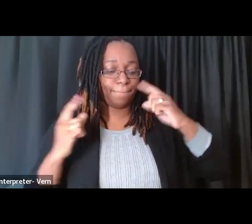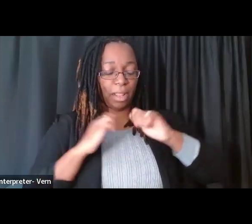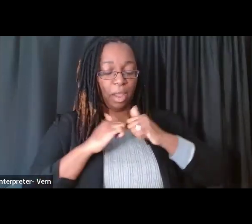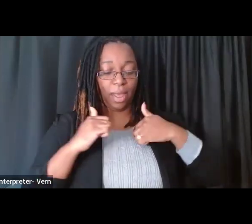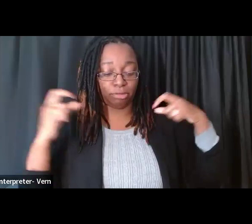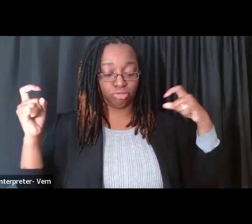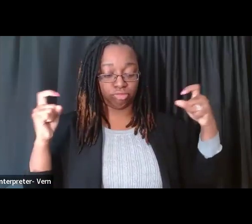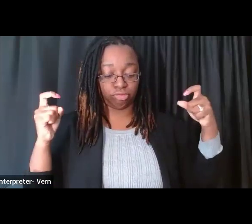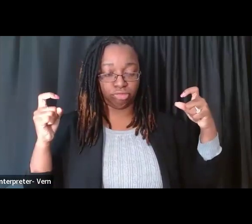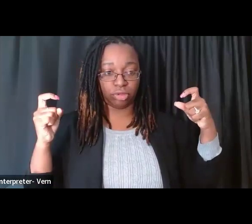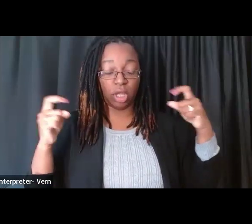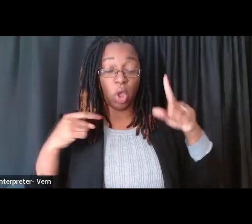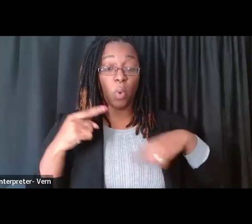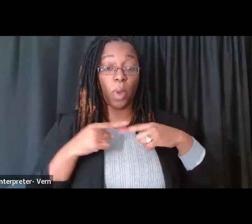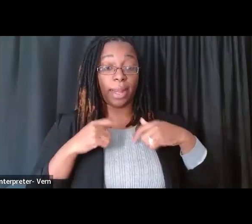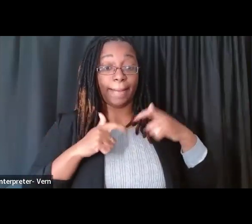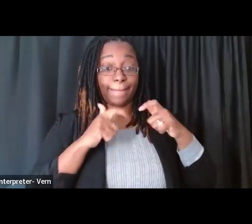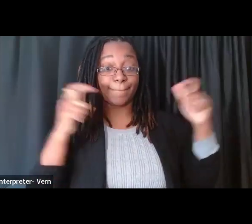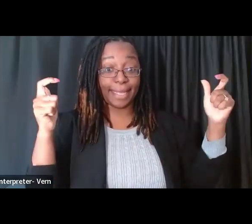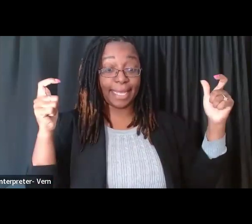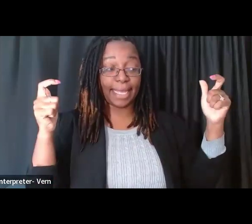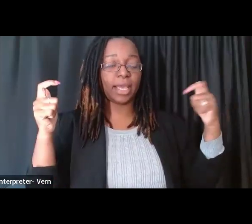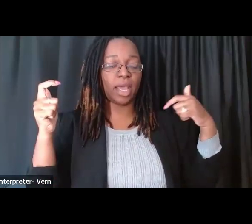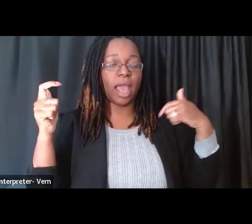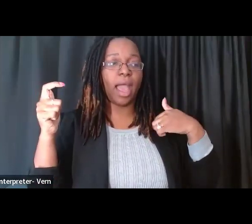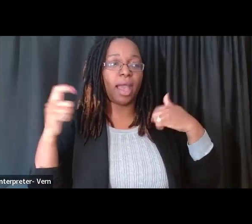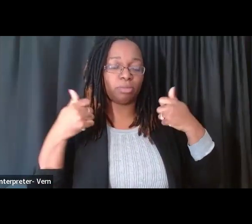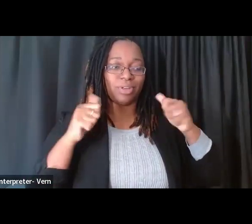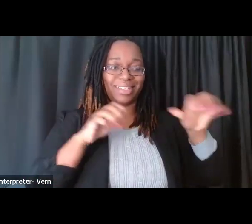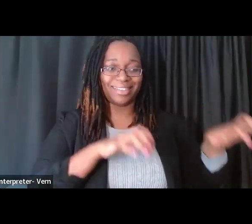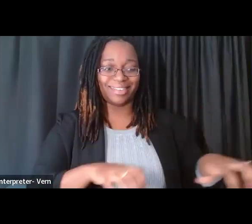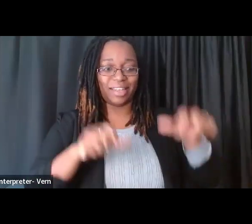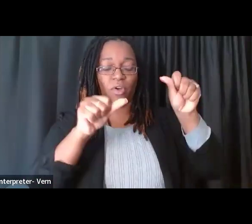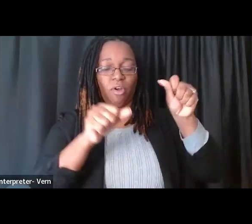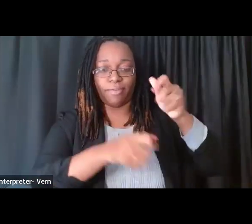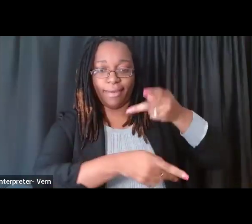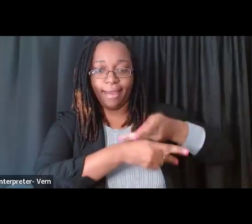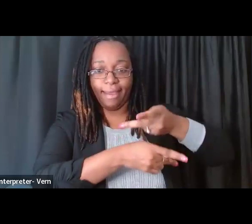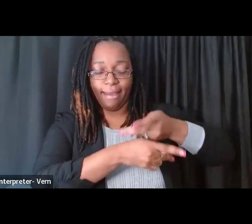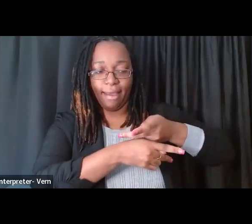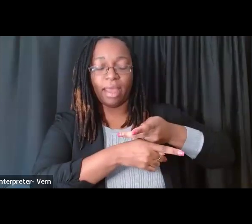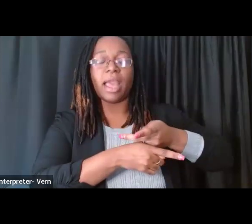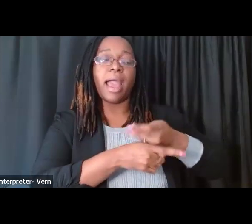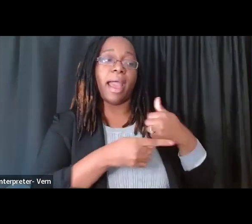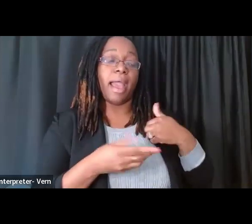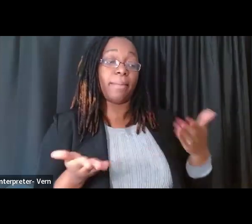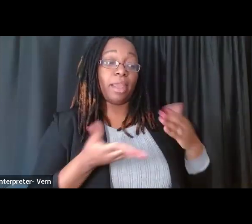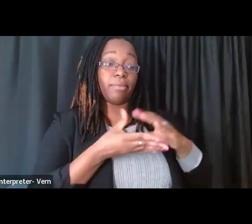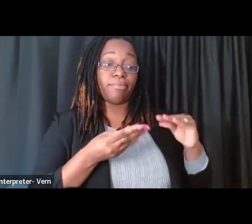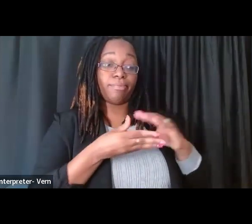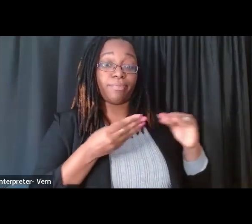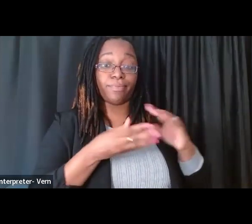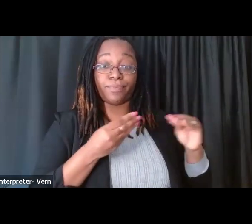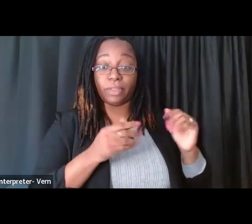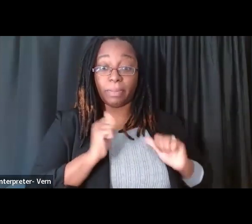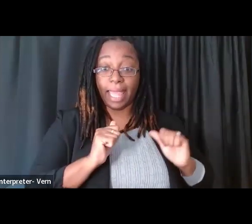think when I am being big, I am acting on behalf of something. I'm speaking on behalf of the play or the institution or the